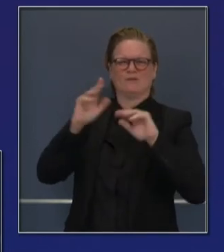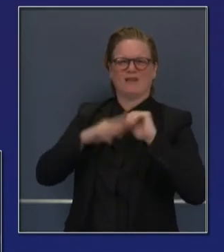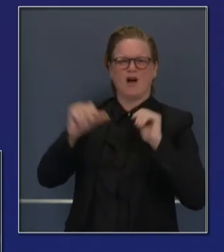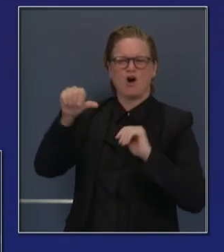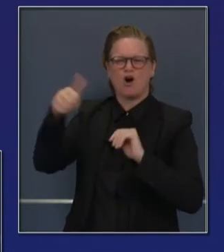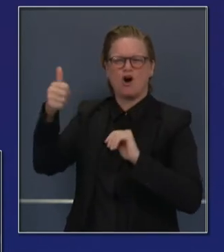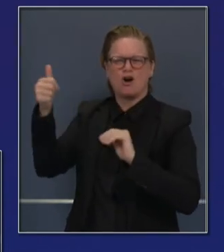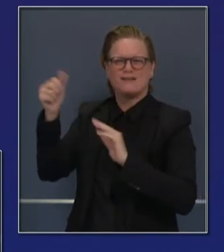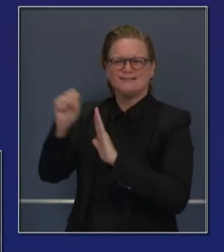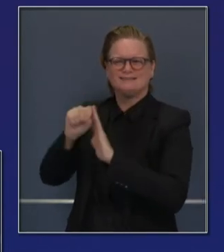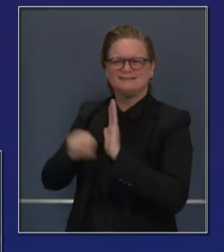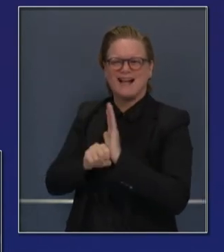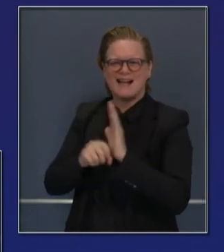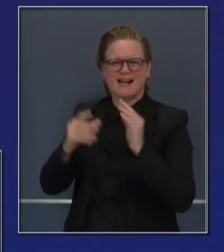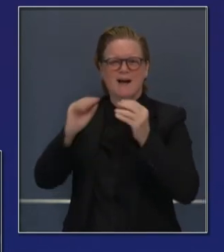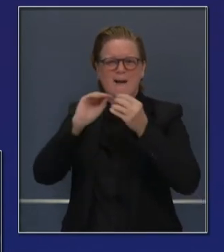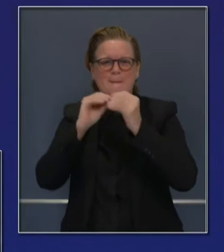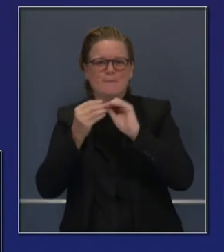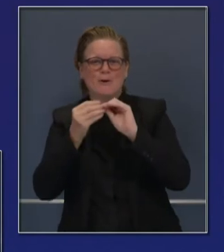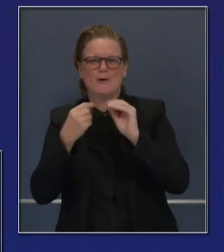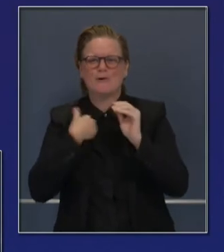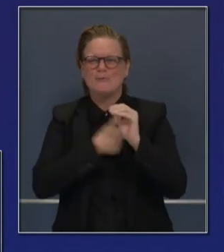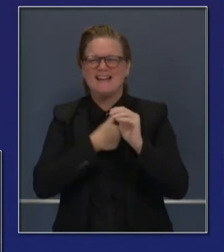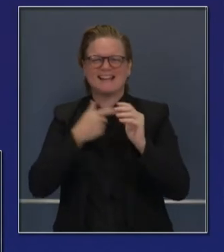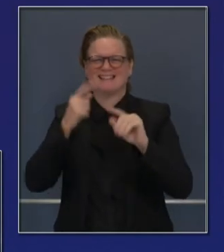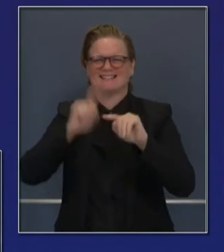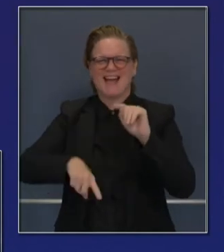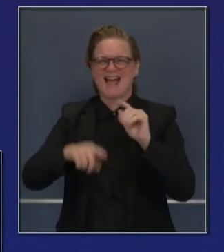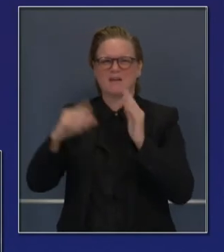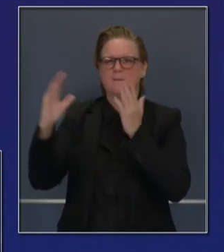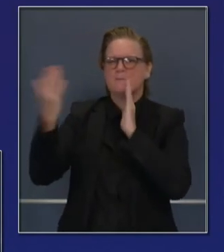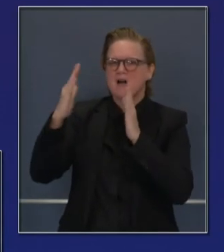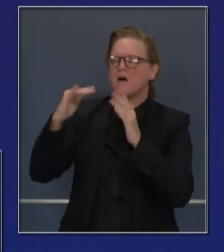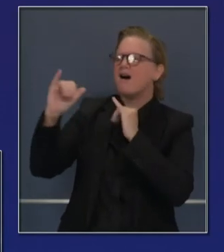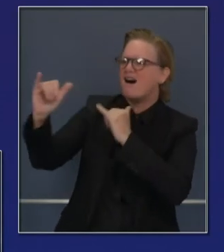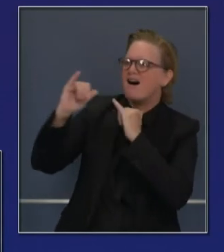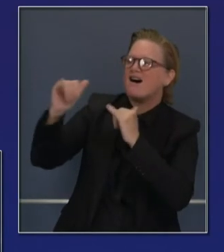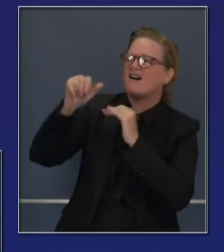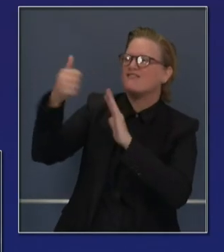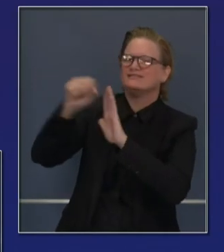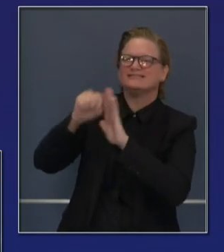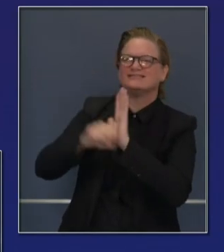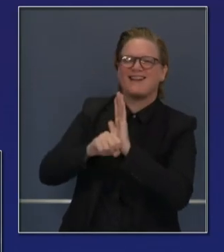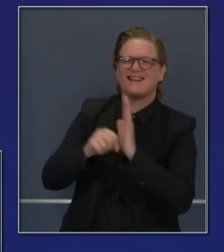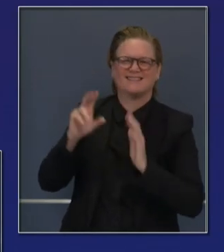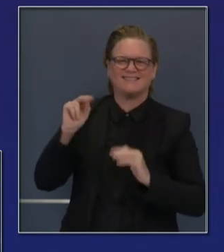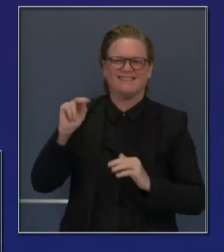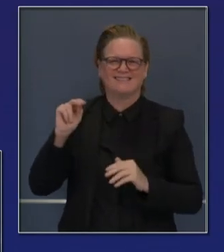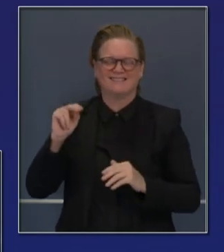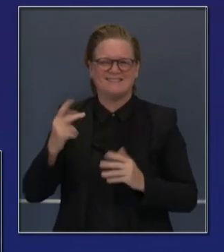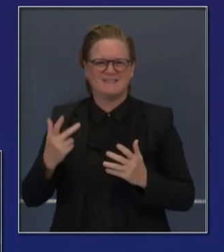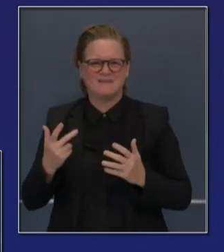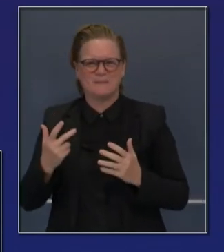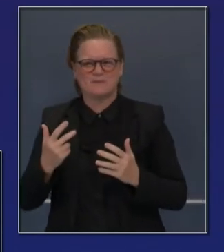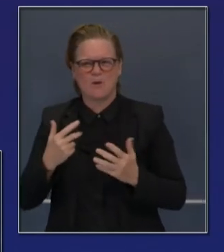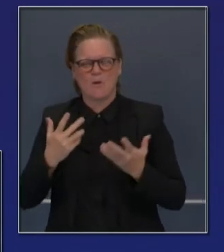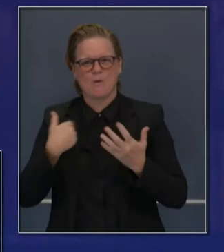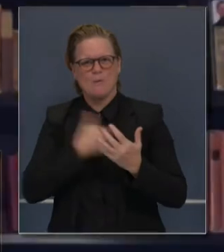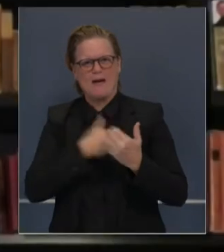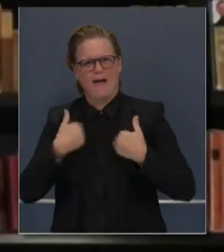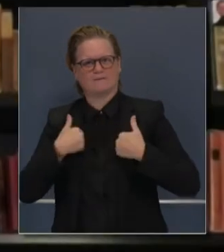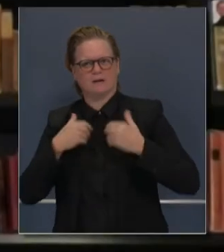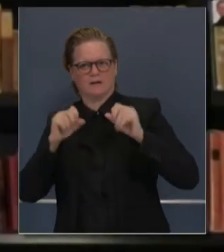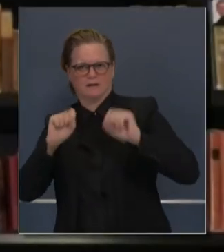of this state. Not only are we testing more and more people, as is the case now, over